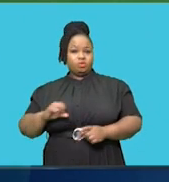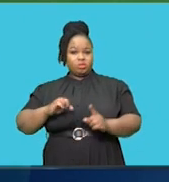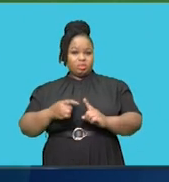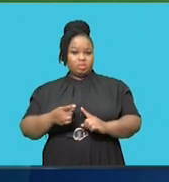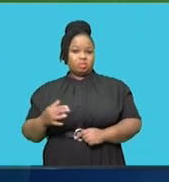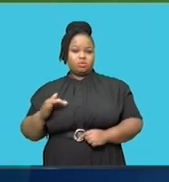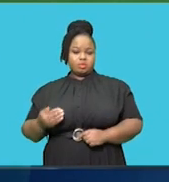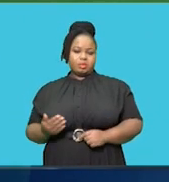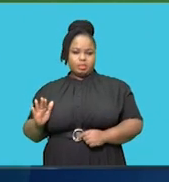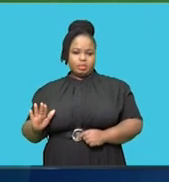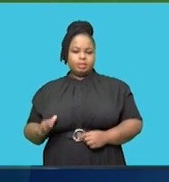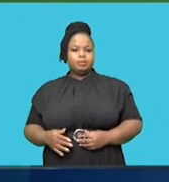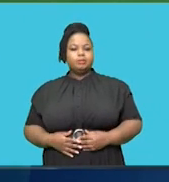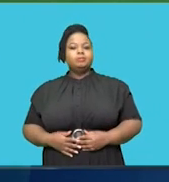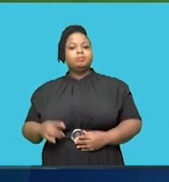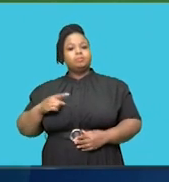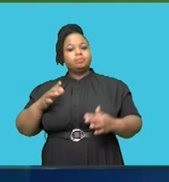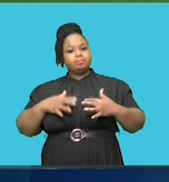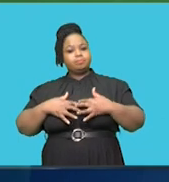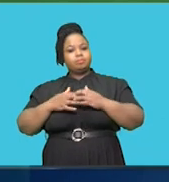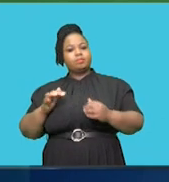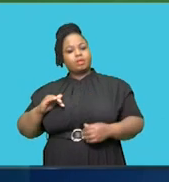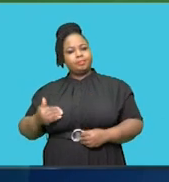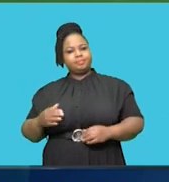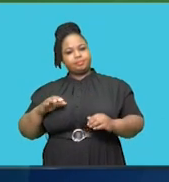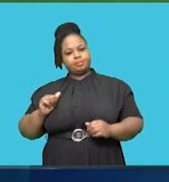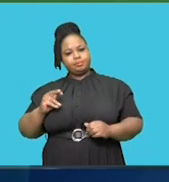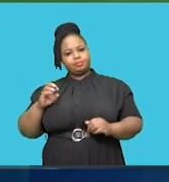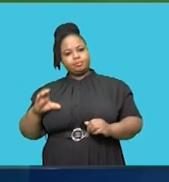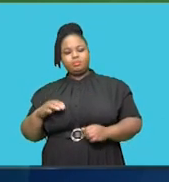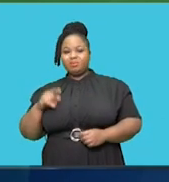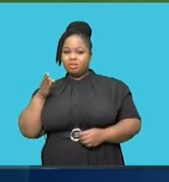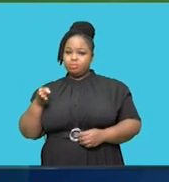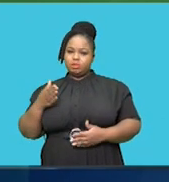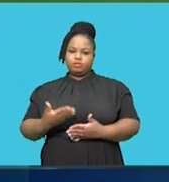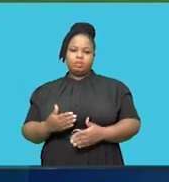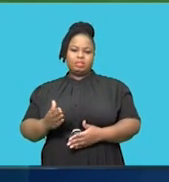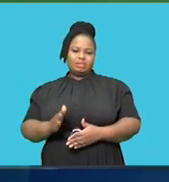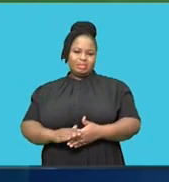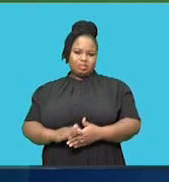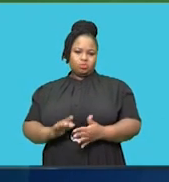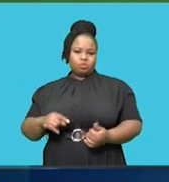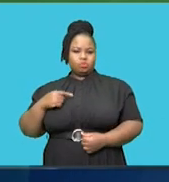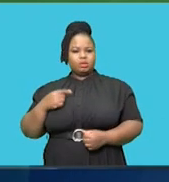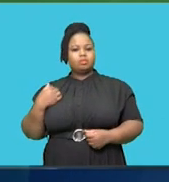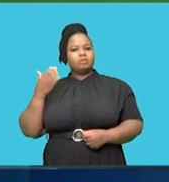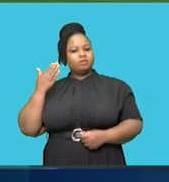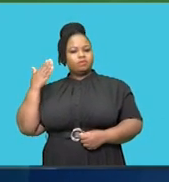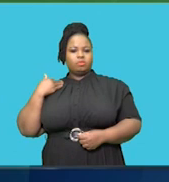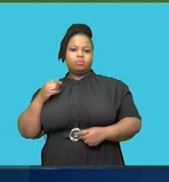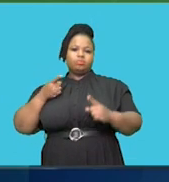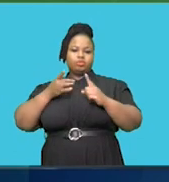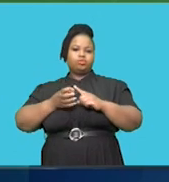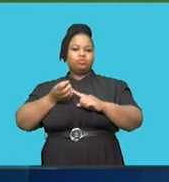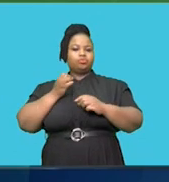women in particular. Hence the establishment of the ANC Women's League. It exists for that reason. It has made strides in addressing